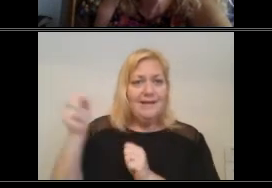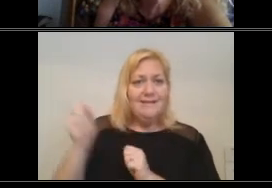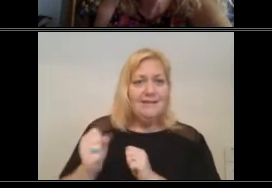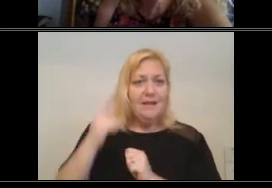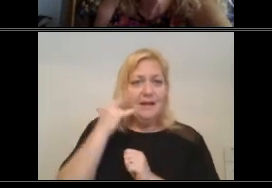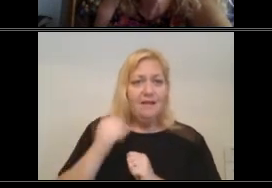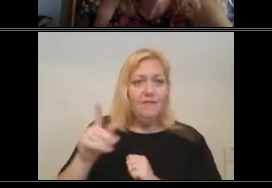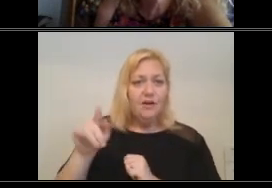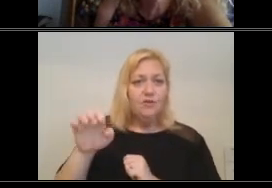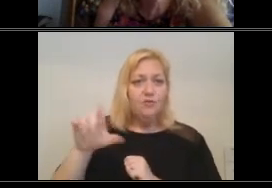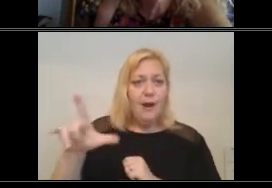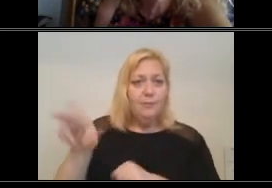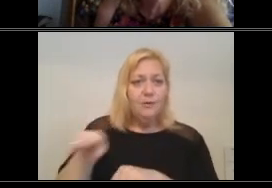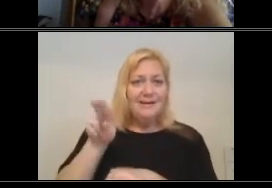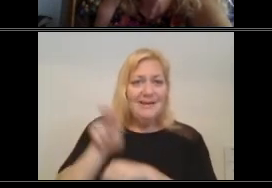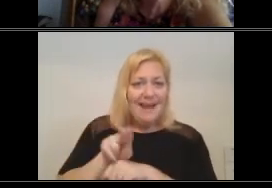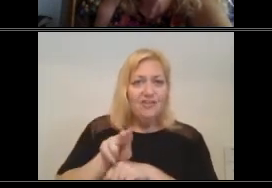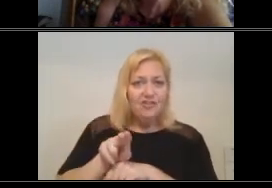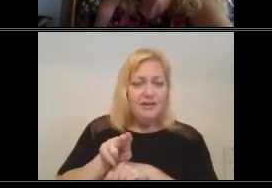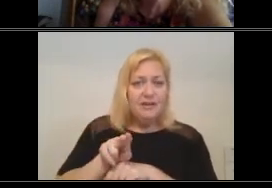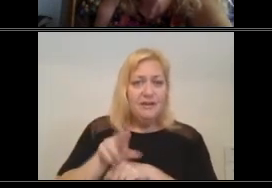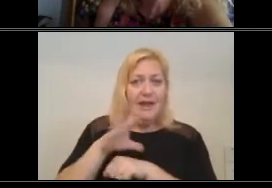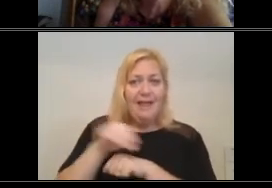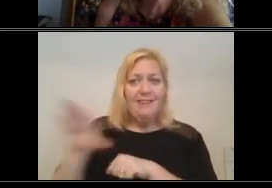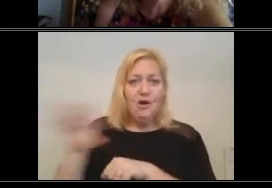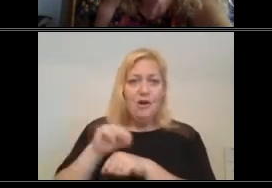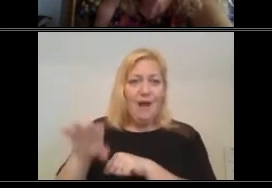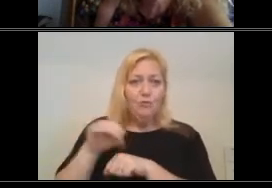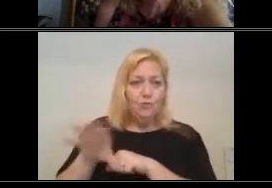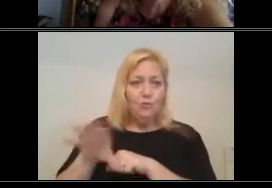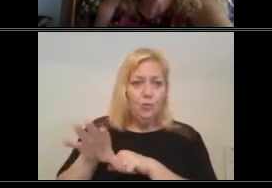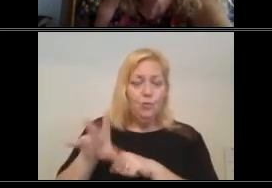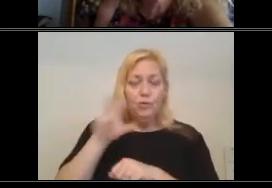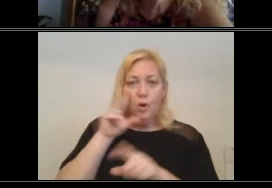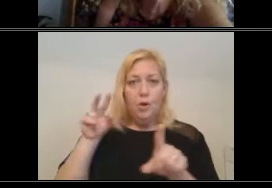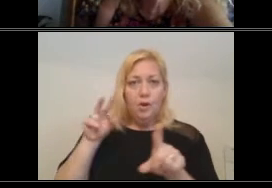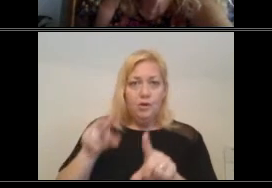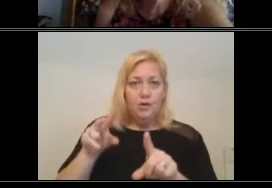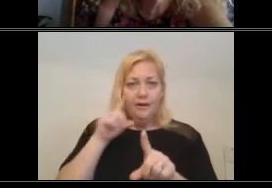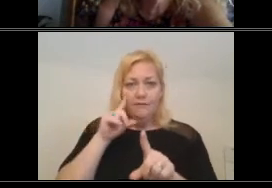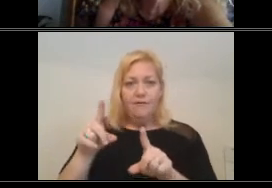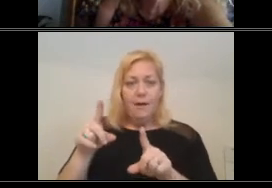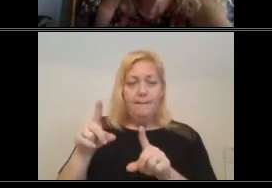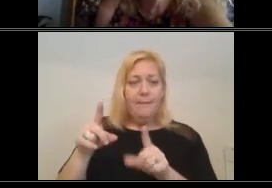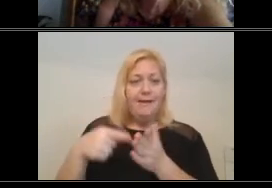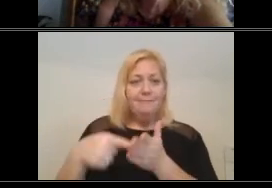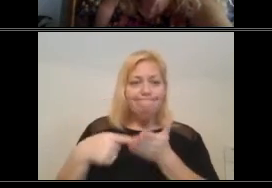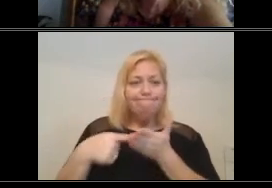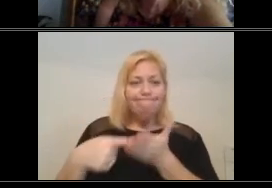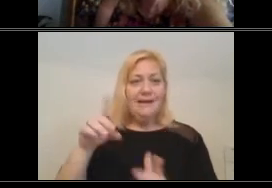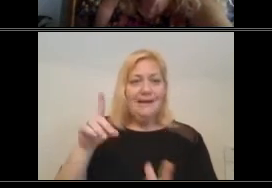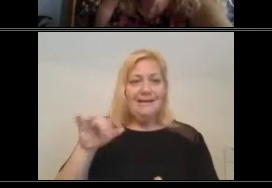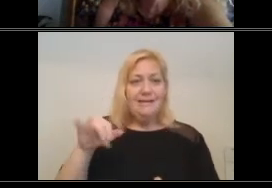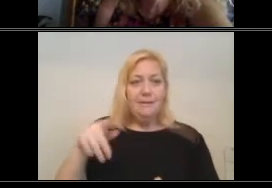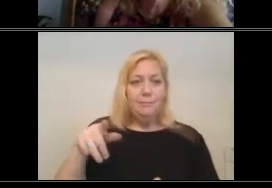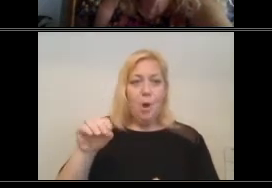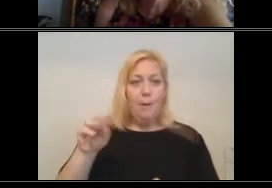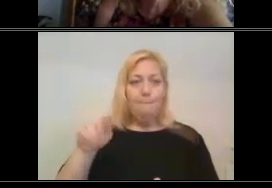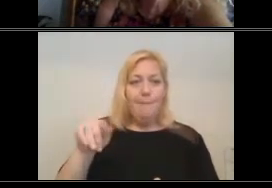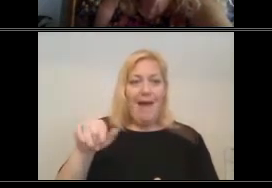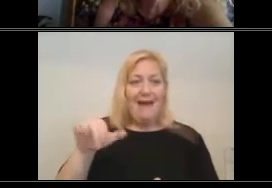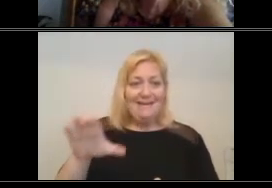Chairman's Association as an intertribal council. So looking at it from a diplomatic perspective, we're a council of governments, they're a